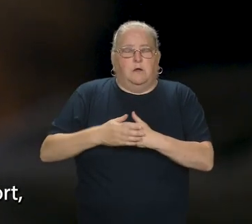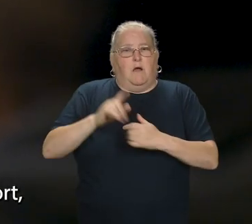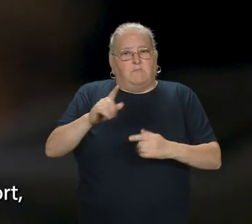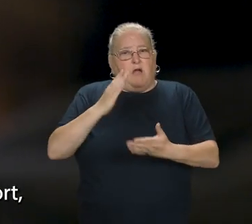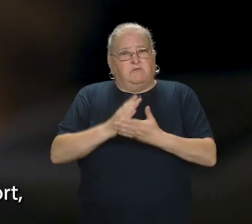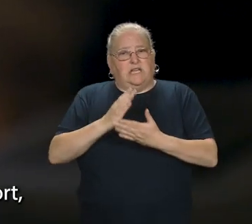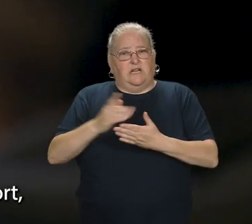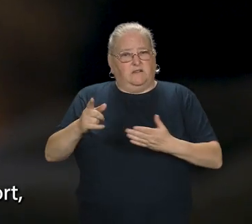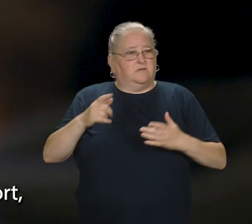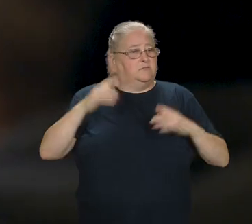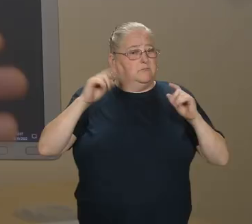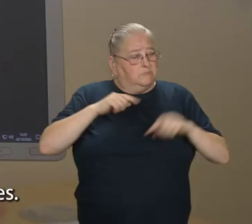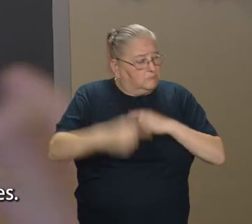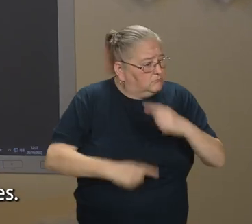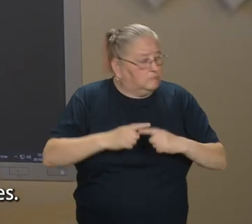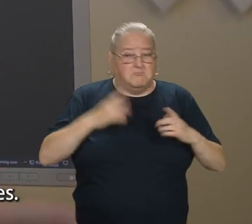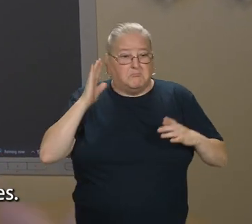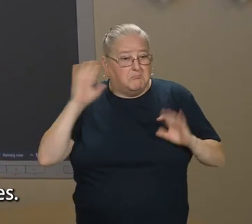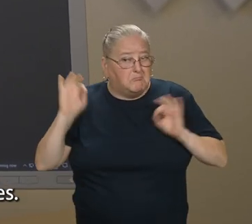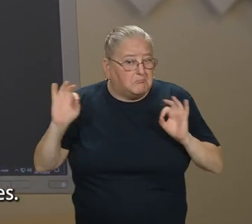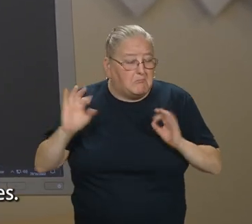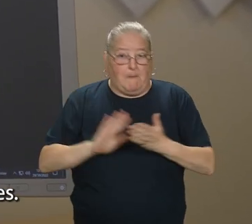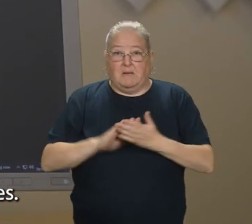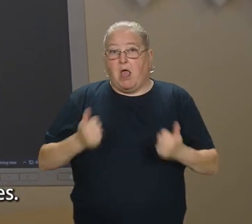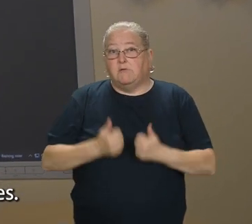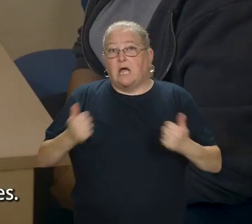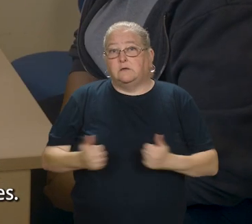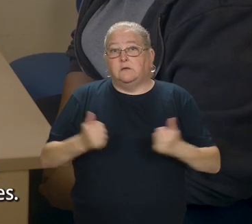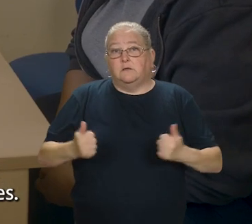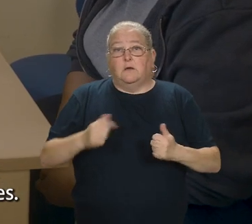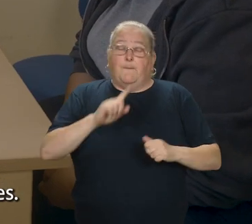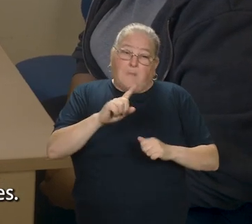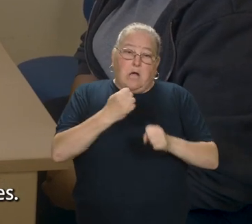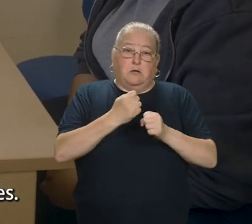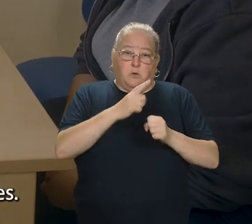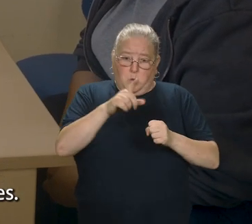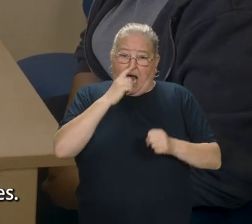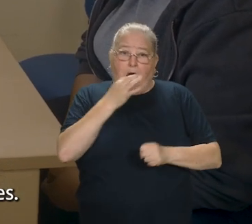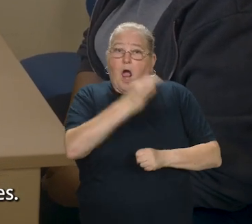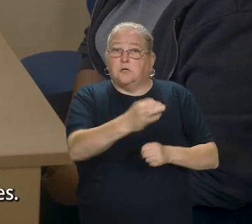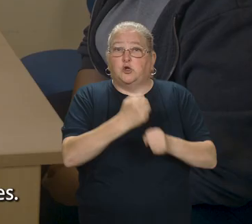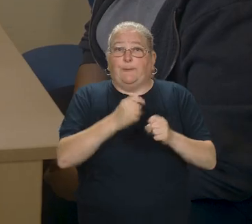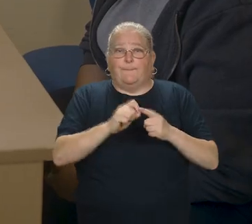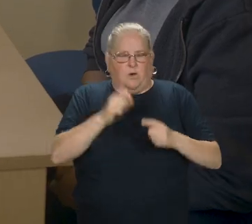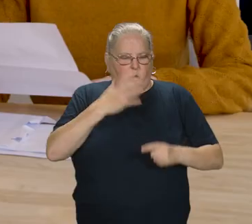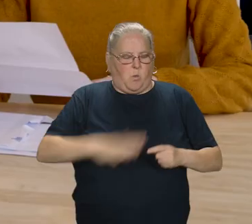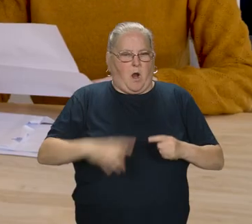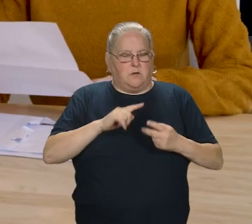where you would like follow-up support, your GP will discuss them with you and possibly refer you to other